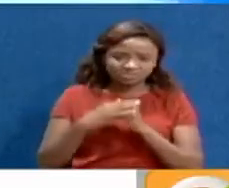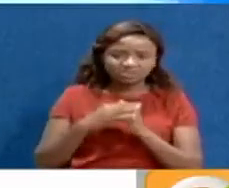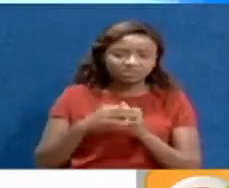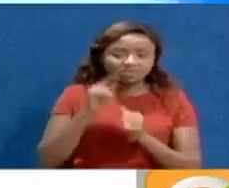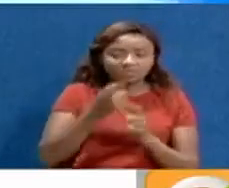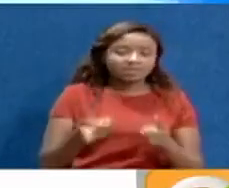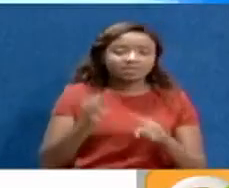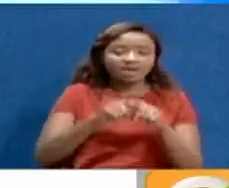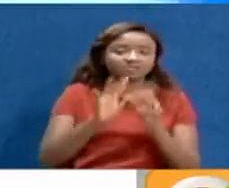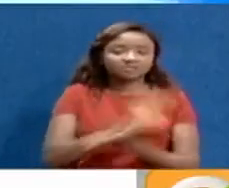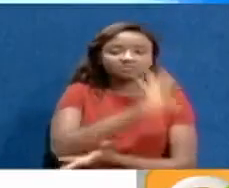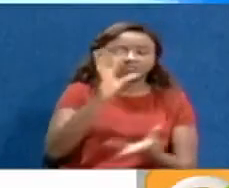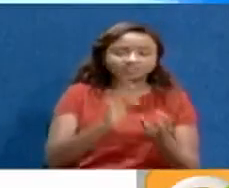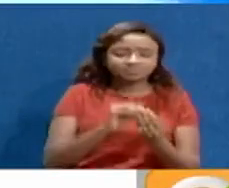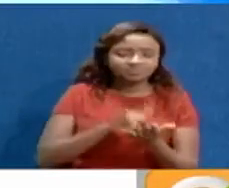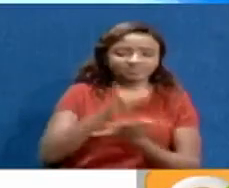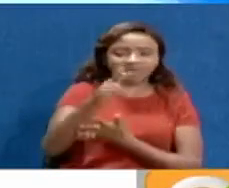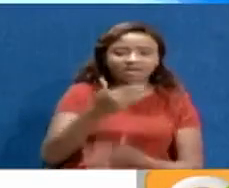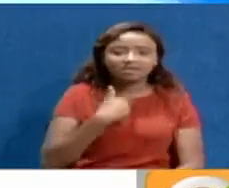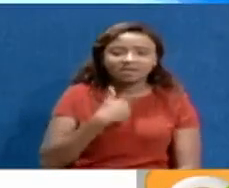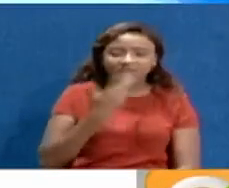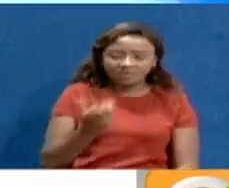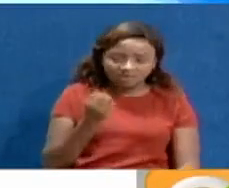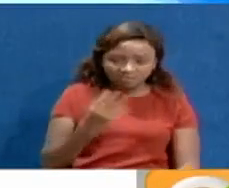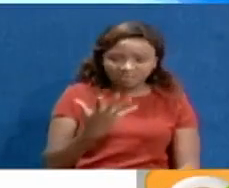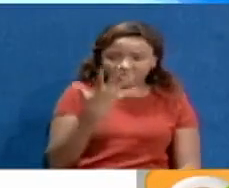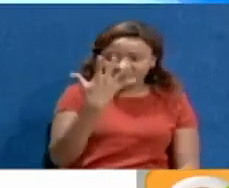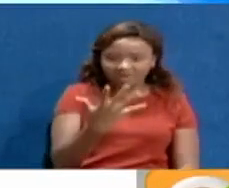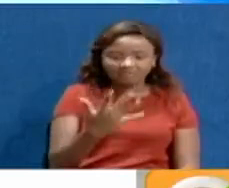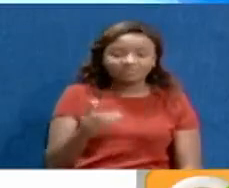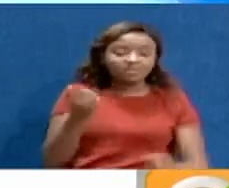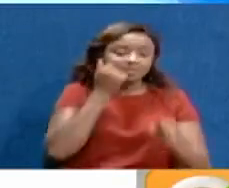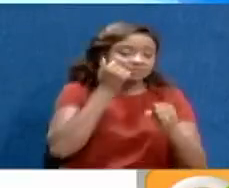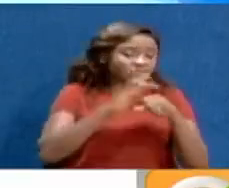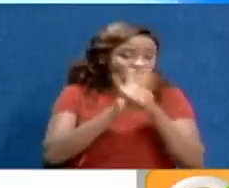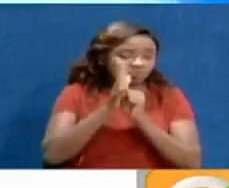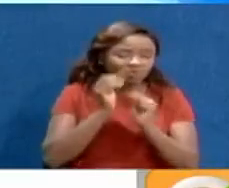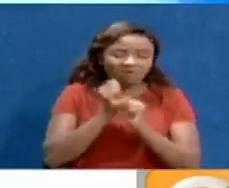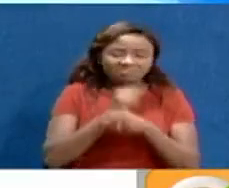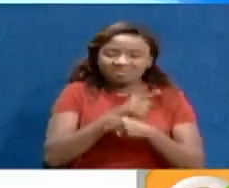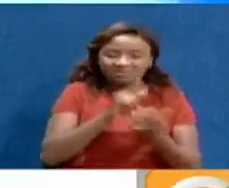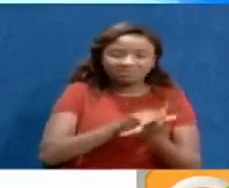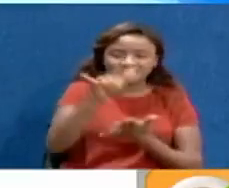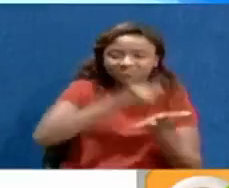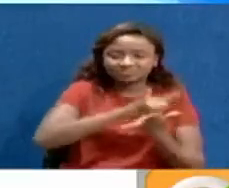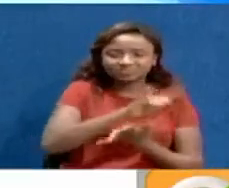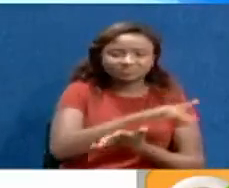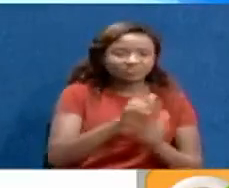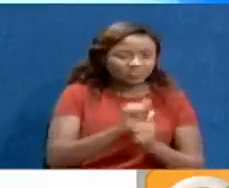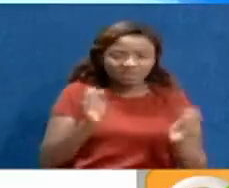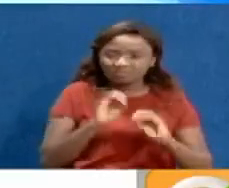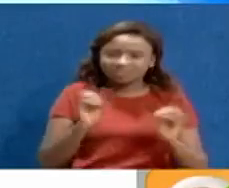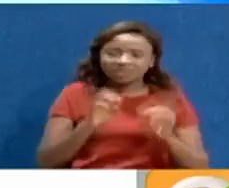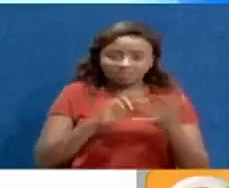to five. Uganda airline officials say the COVID-19 pandemic has leveled the playing field, giving them a chance to